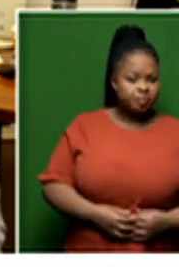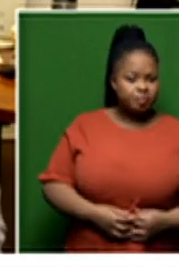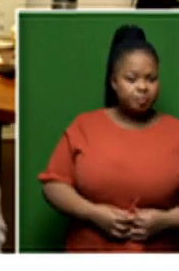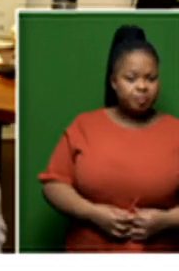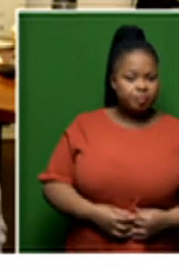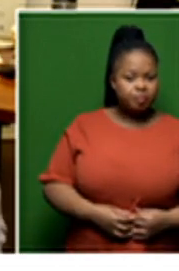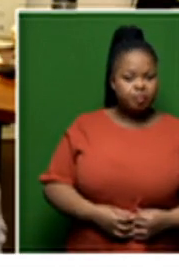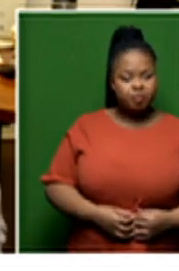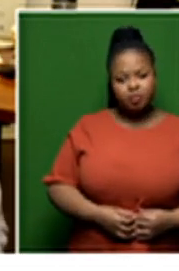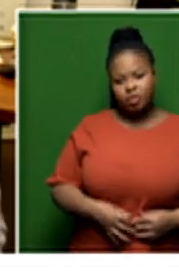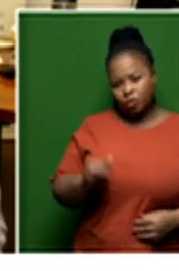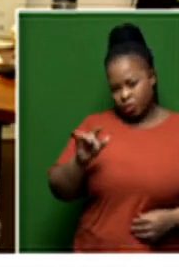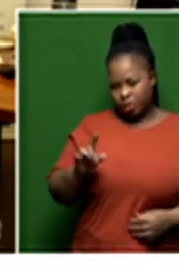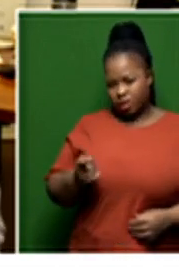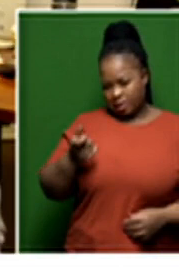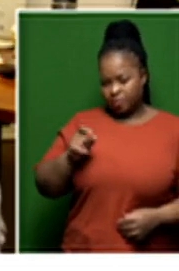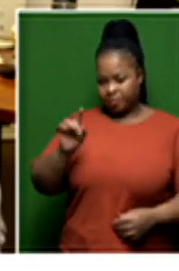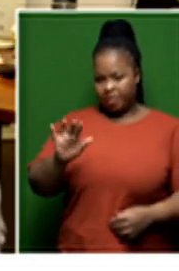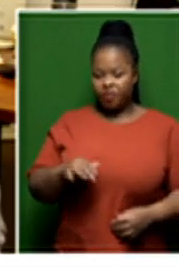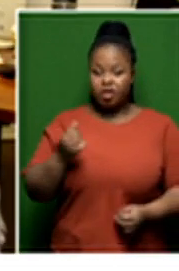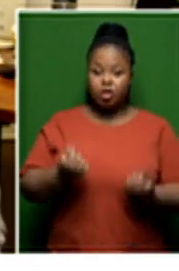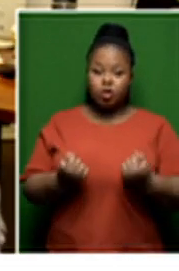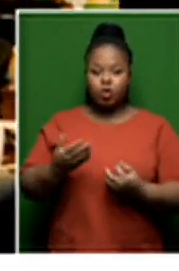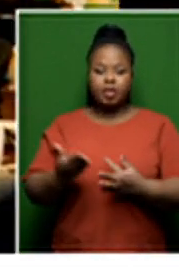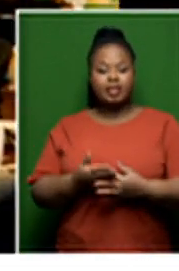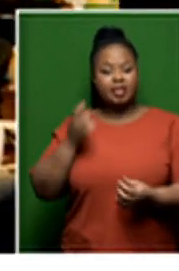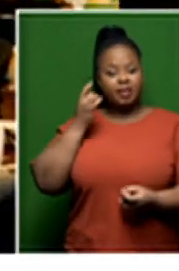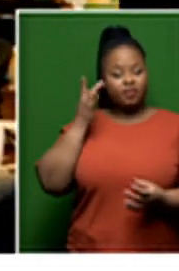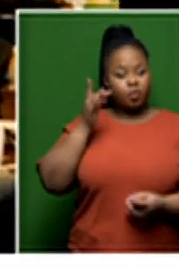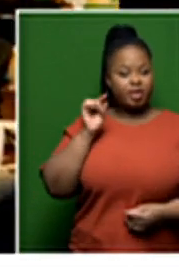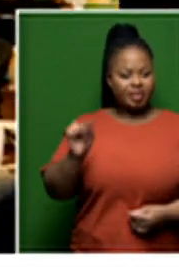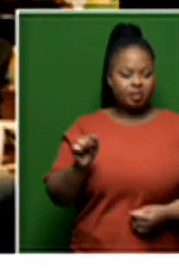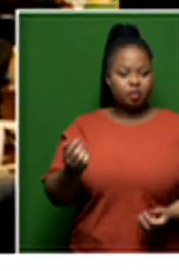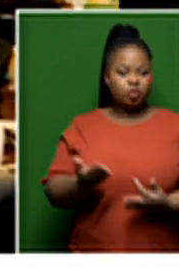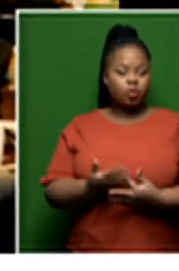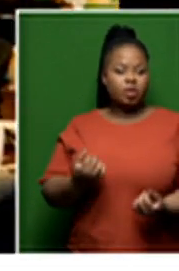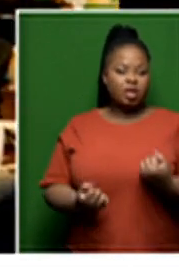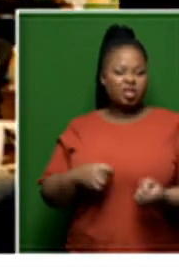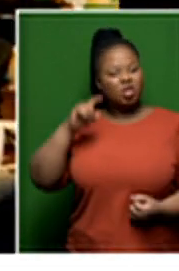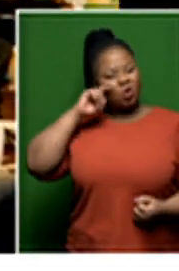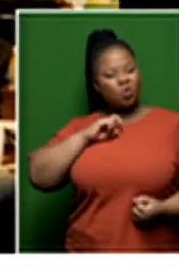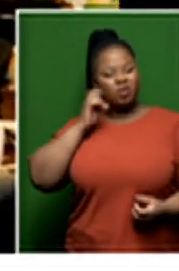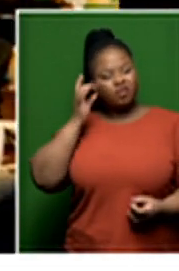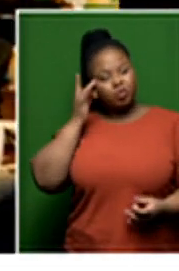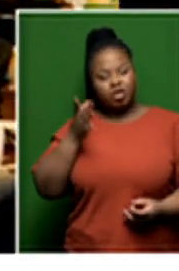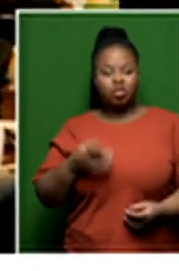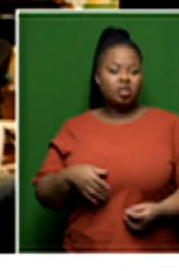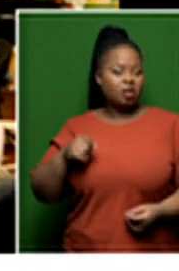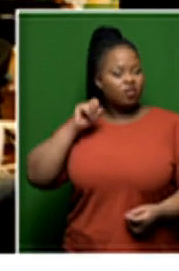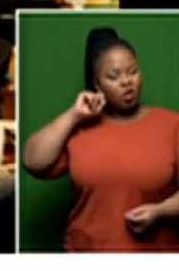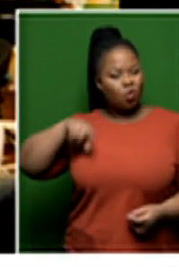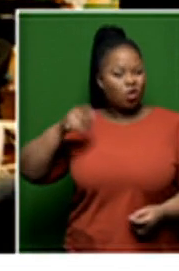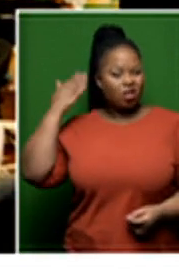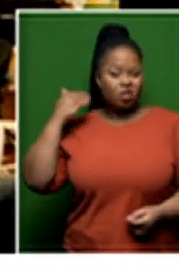let's talk about the court case for a minute. The court case, the information that's in the court case is all information outdated we looked